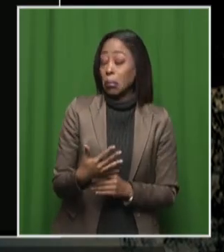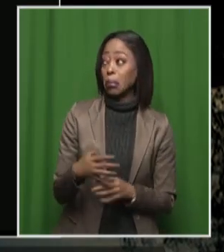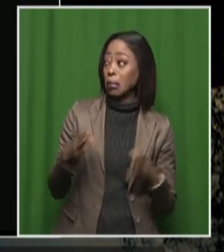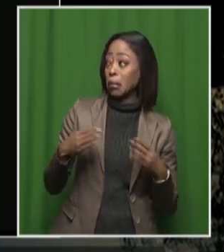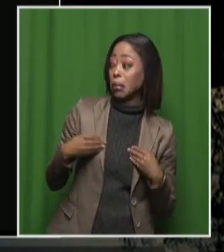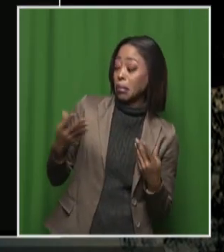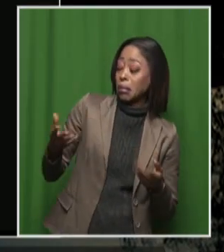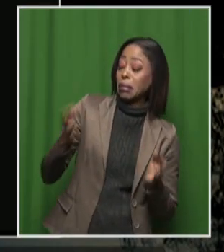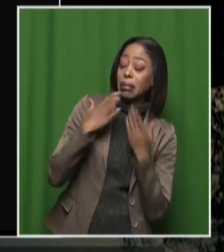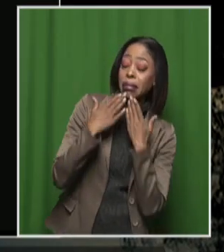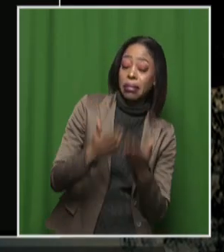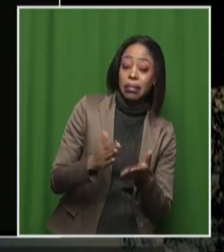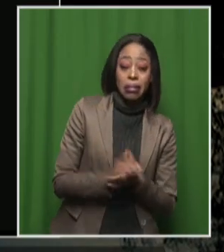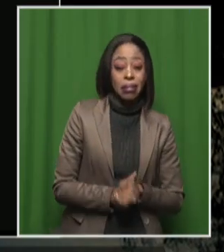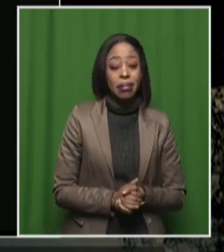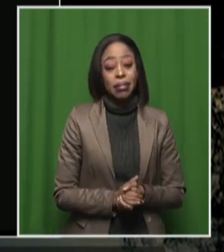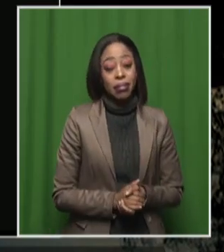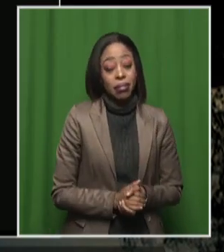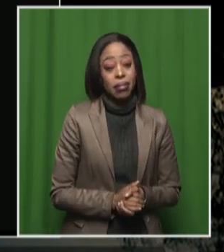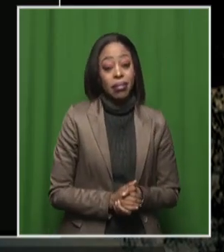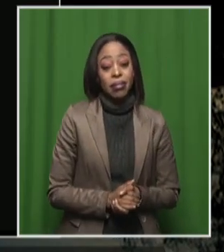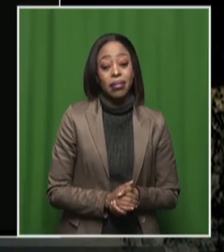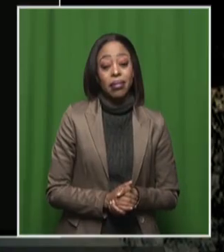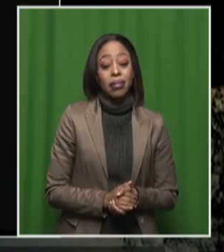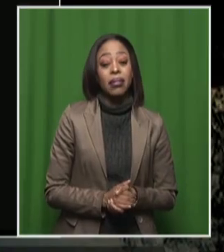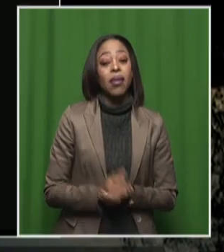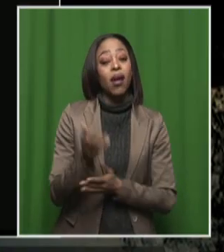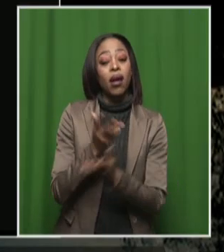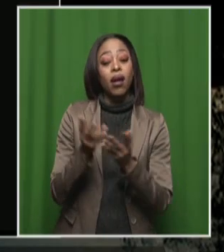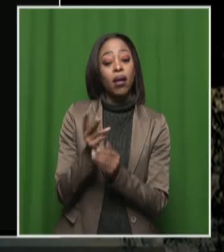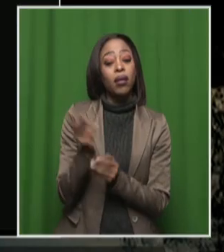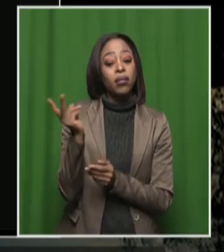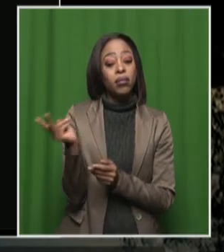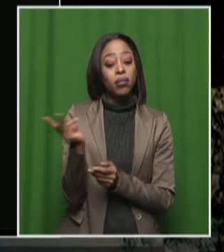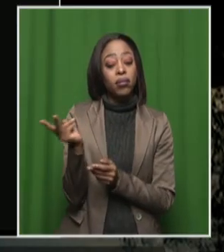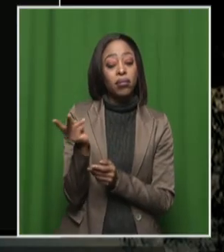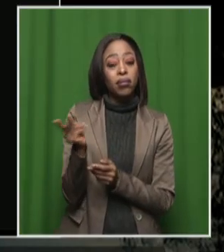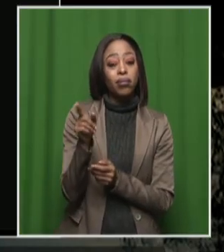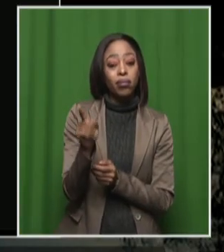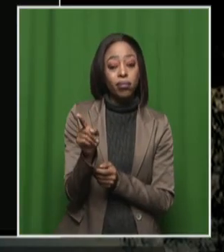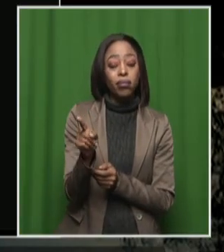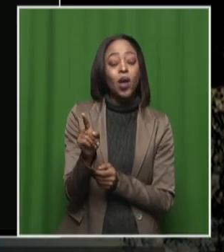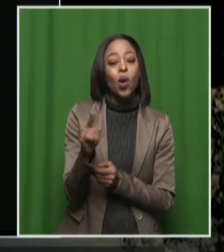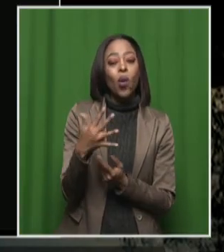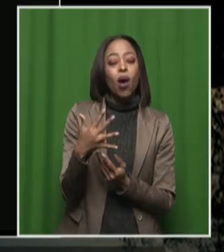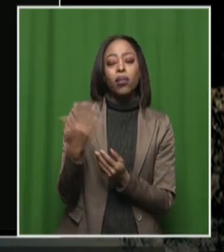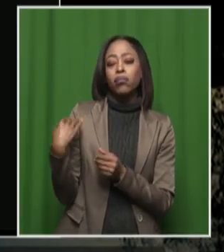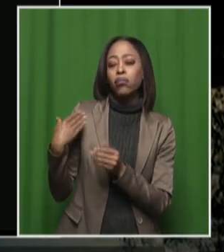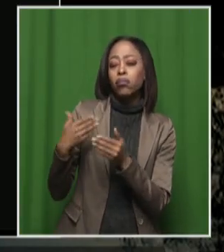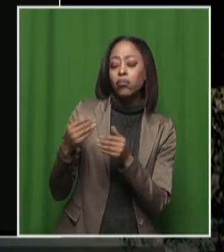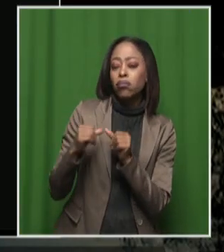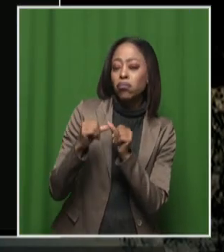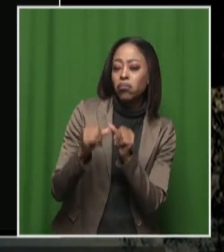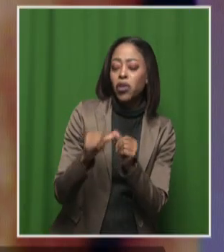you. Well, I beg your pardon, we just spoke to Meagan Adonis and Balini Naidoo-Engelbrecht on their journeys